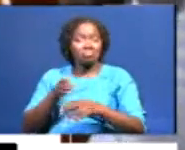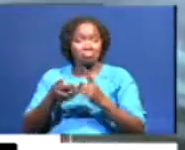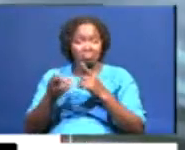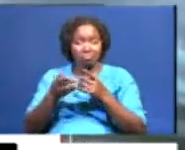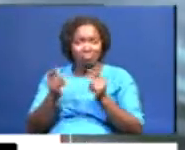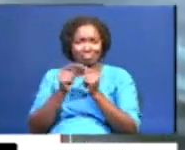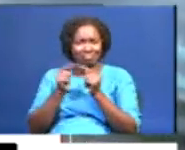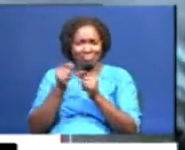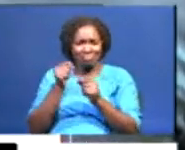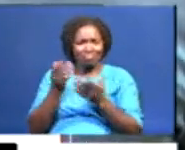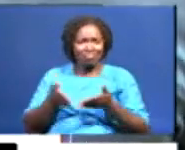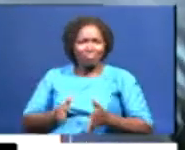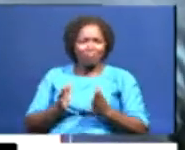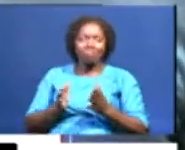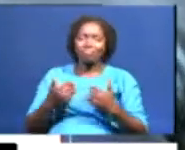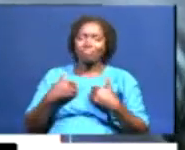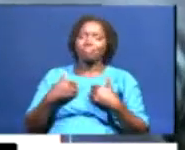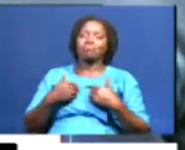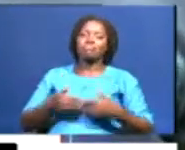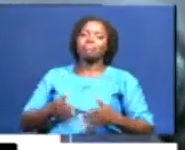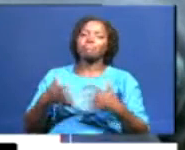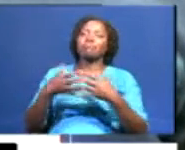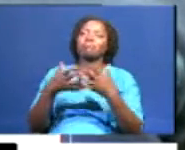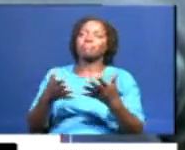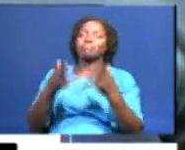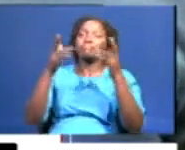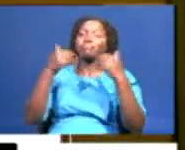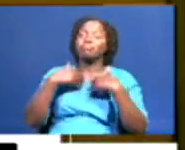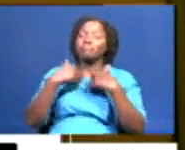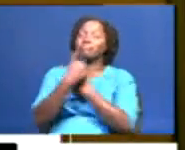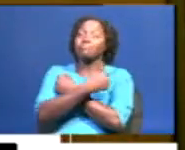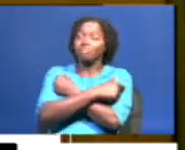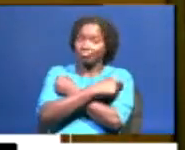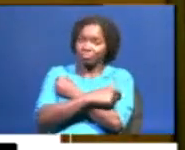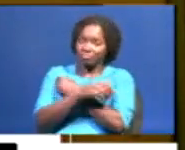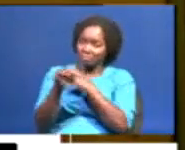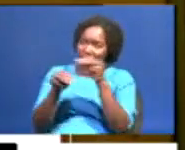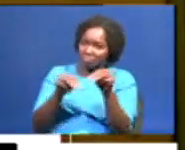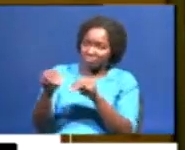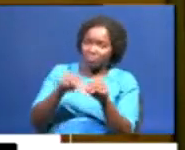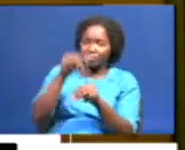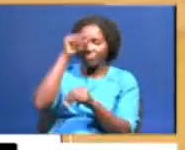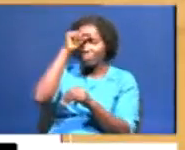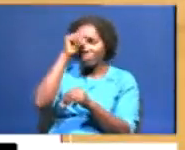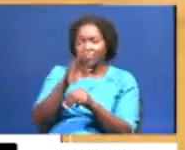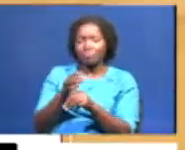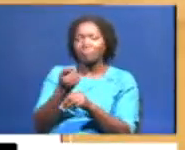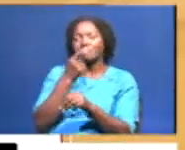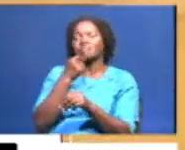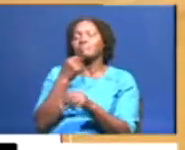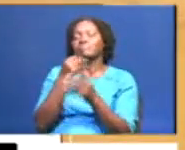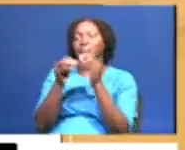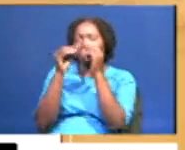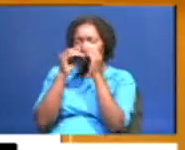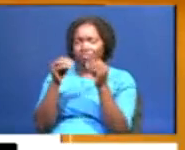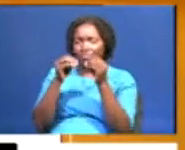anajifungulia hapa kwa gate. We have a very big issue with the hospital, the management of the hospital, the governor. There is no medicine, there is no